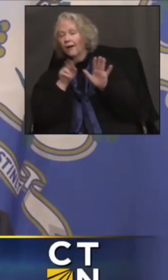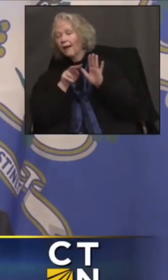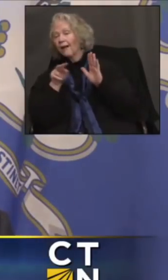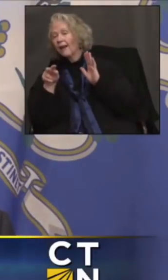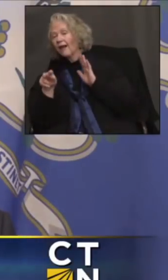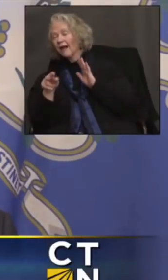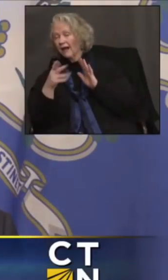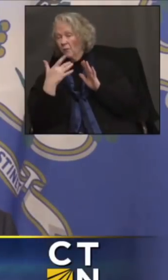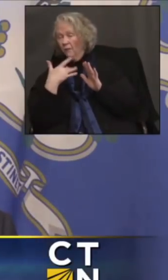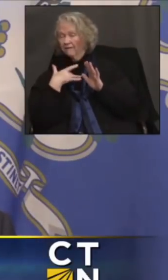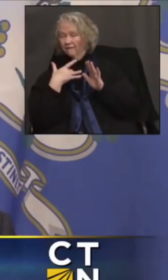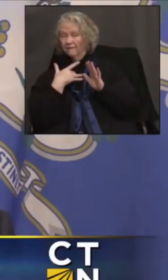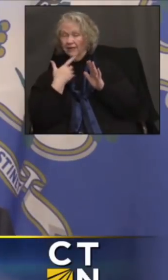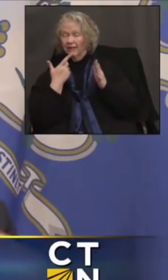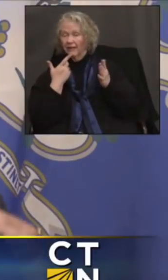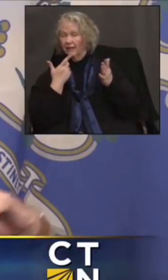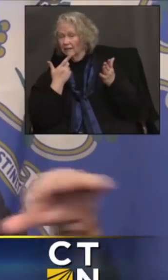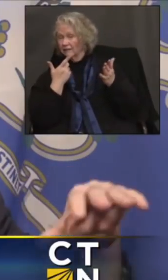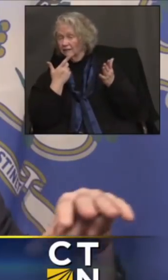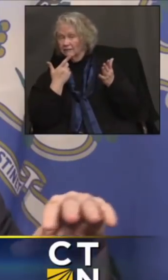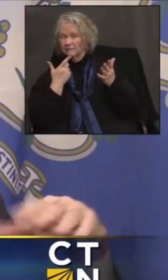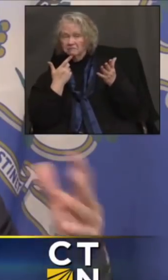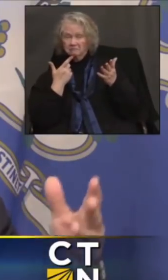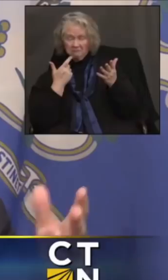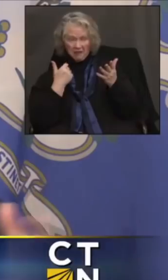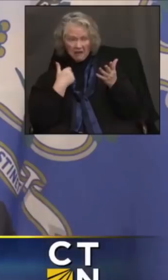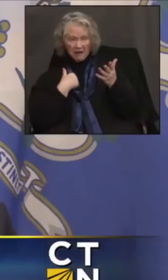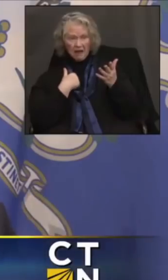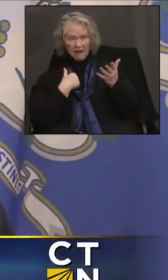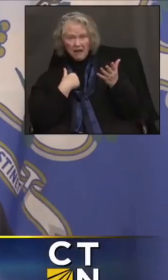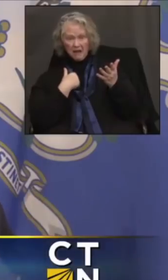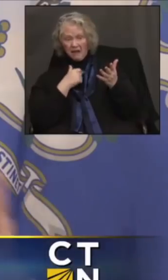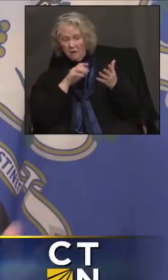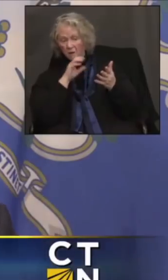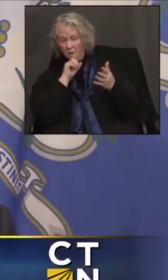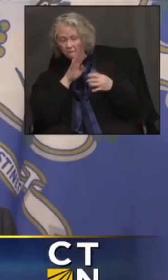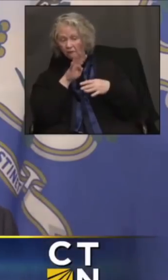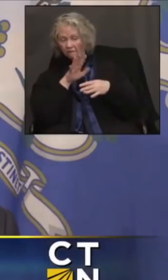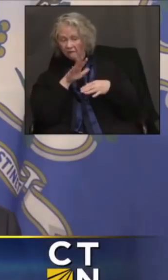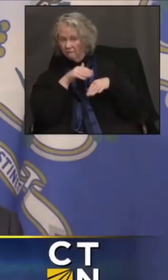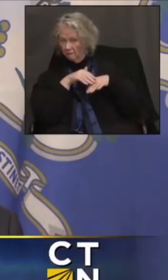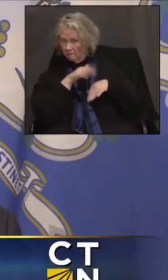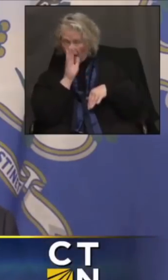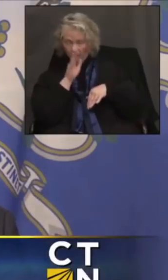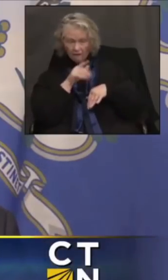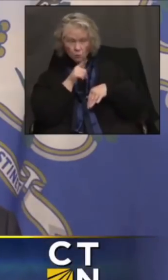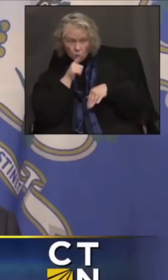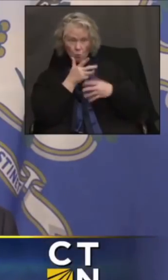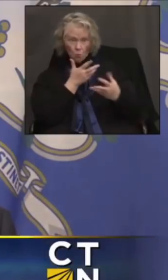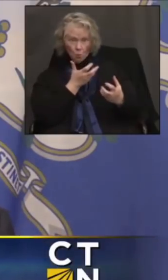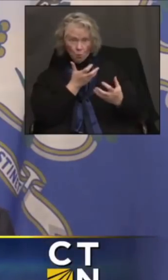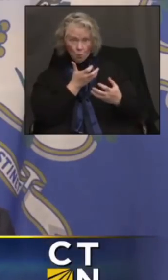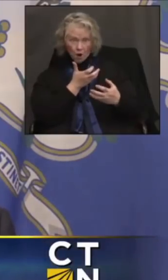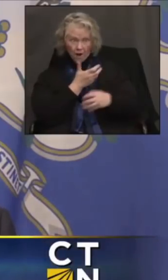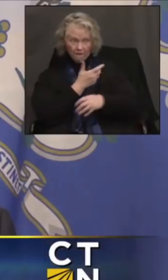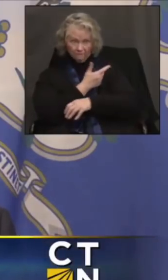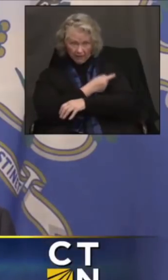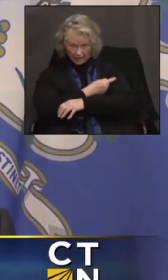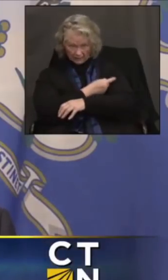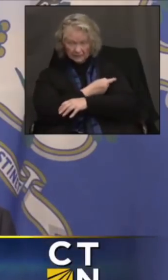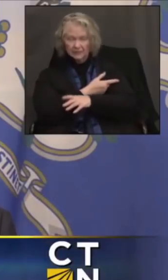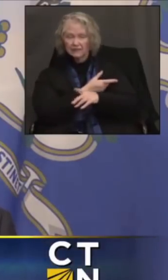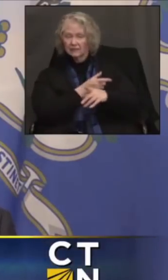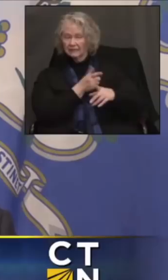We think at that point we'll have gotten most of the 45 and above that are ready to get vaccinated. I don't want to leave any